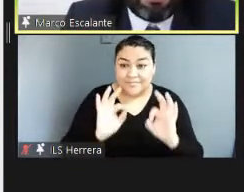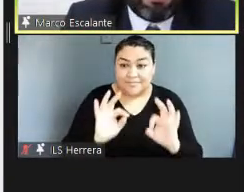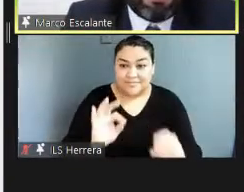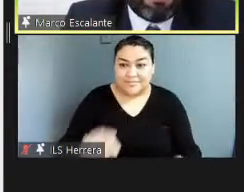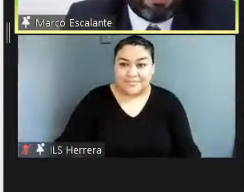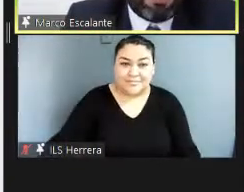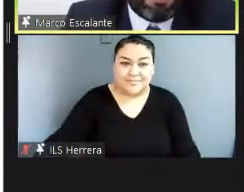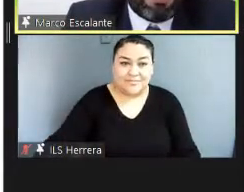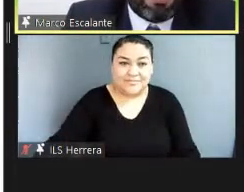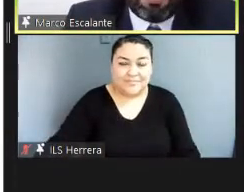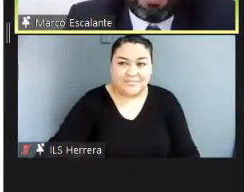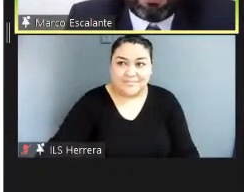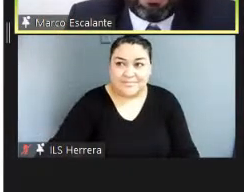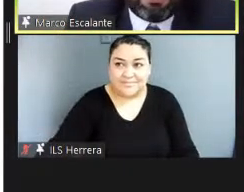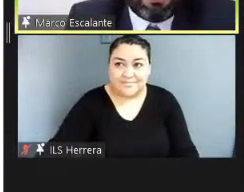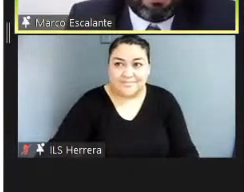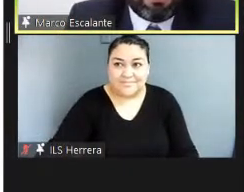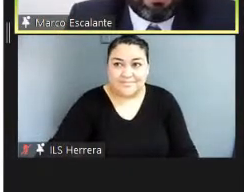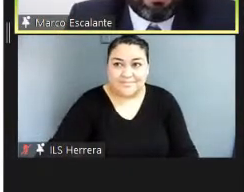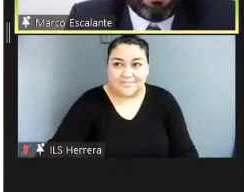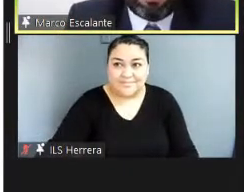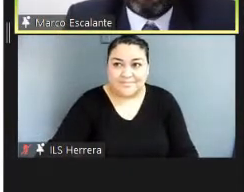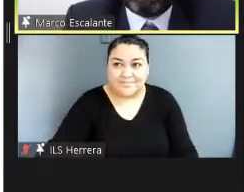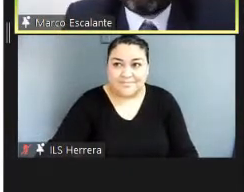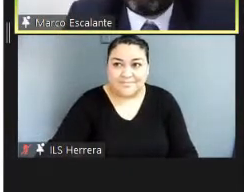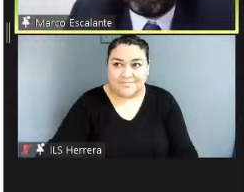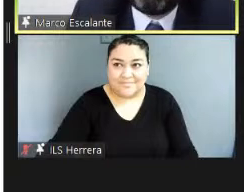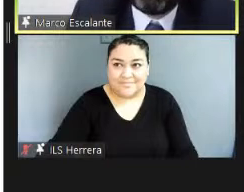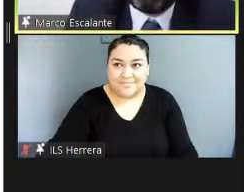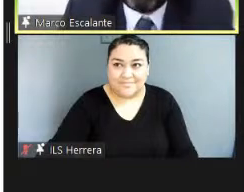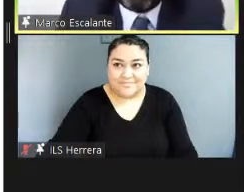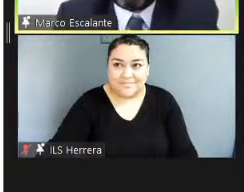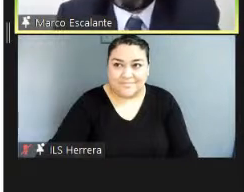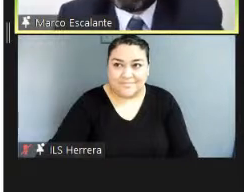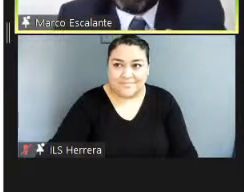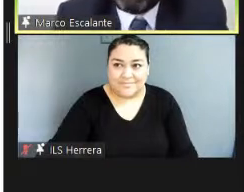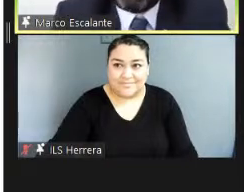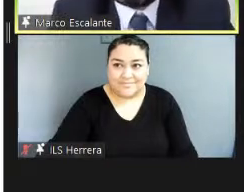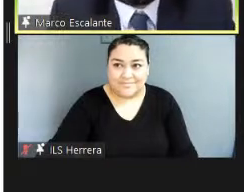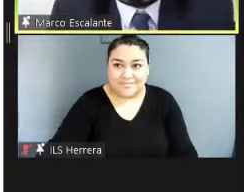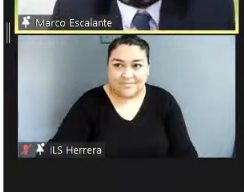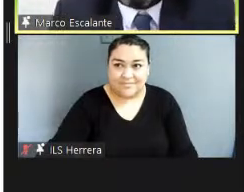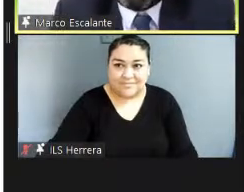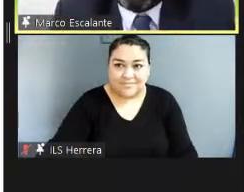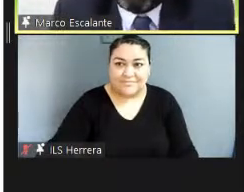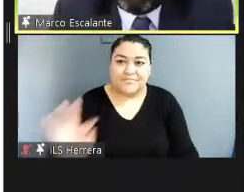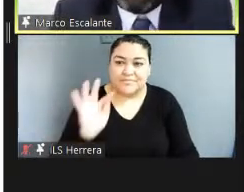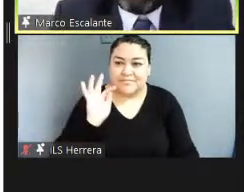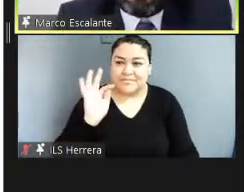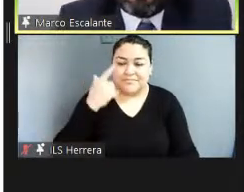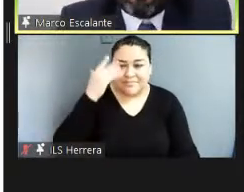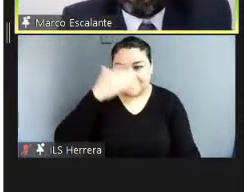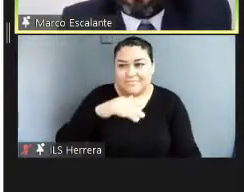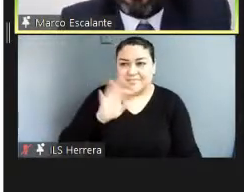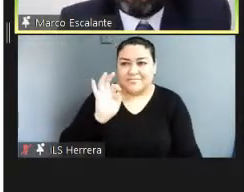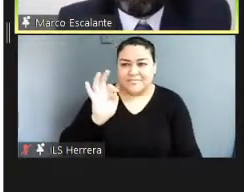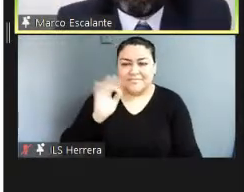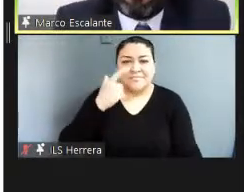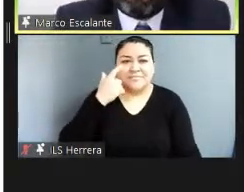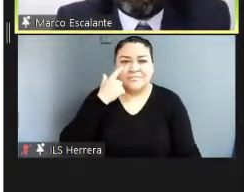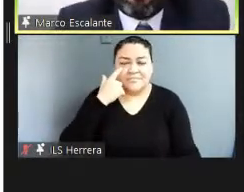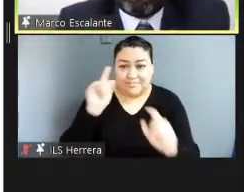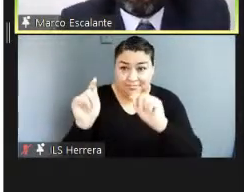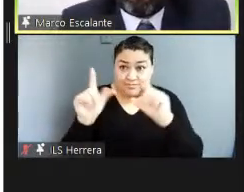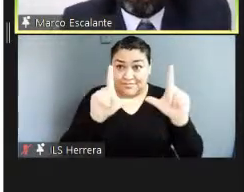Y modalidad. Ok, perfecto, muy bien. Entonces, Preparé esta presentación